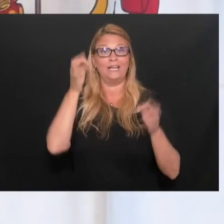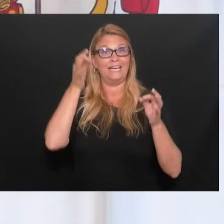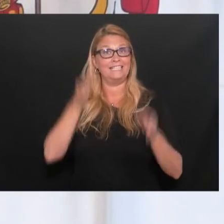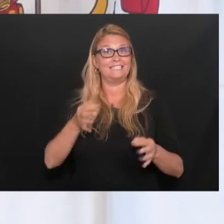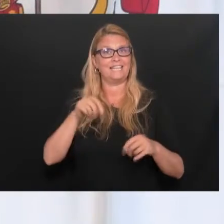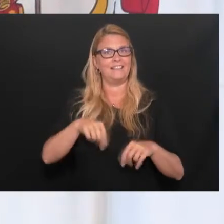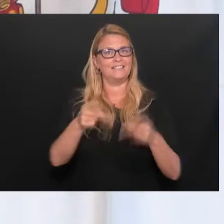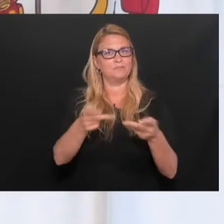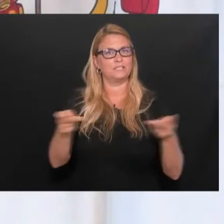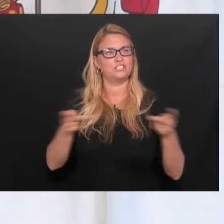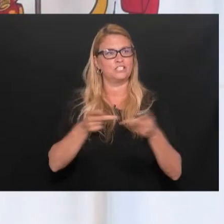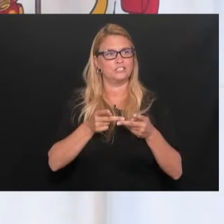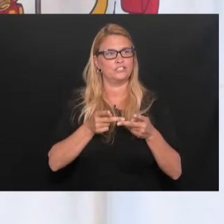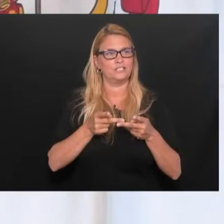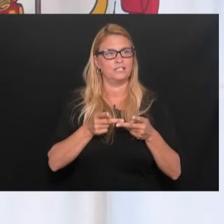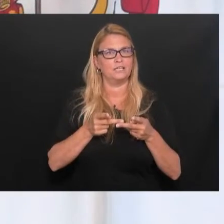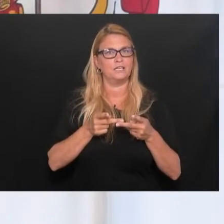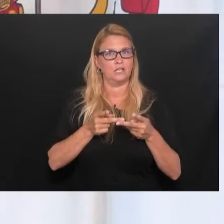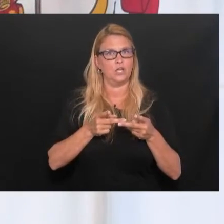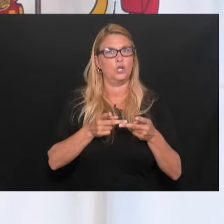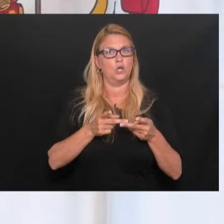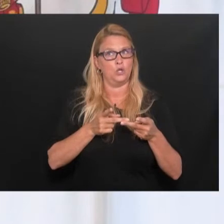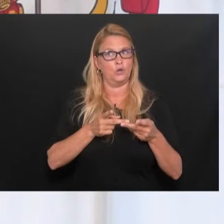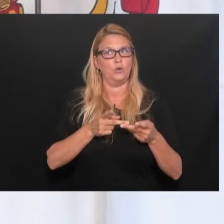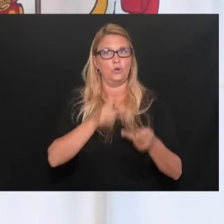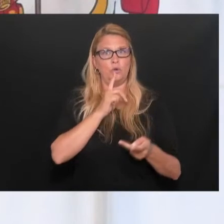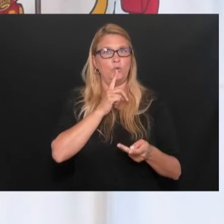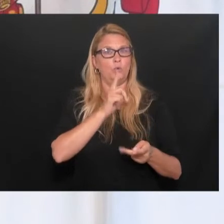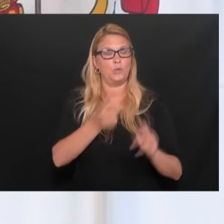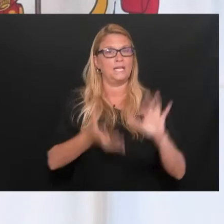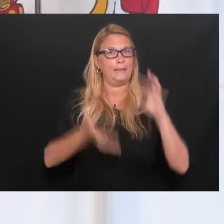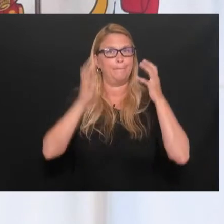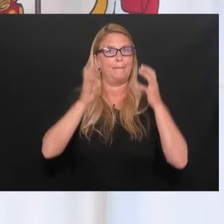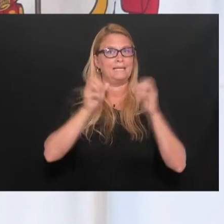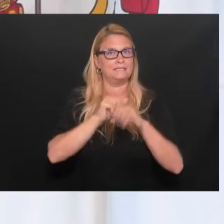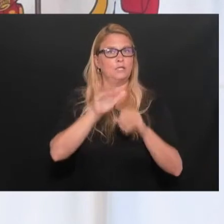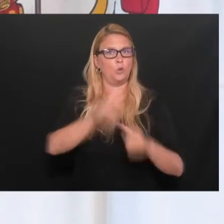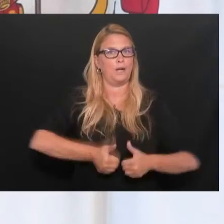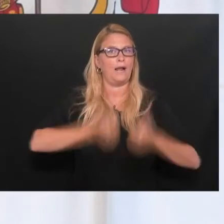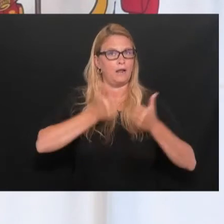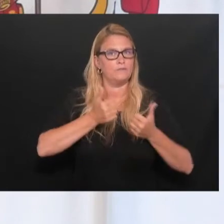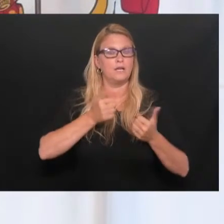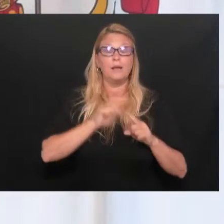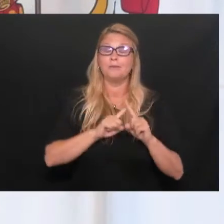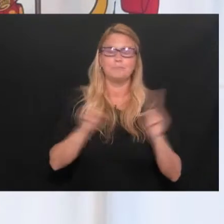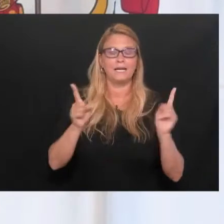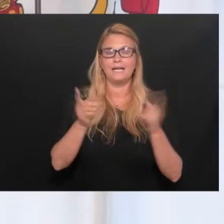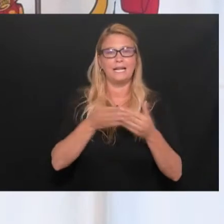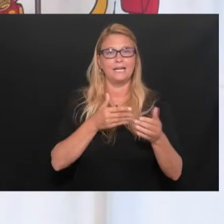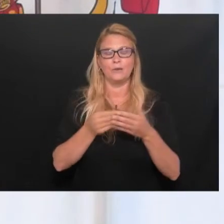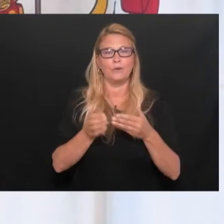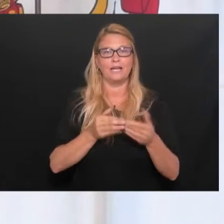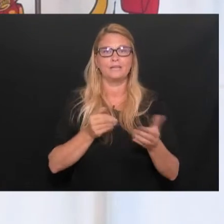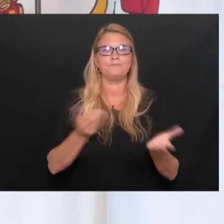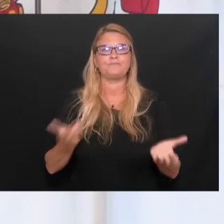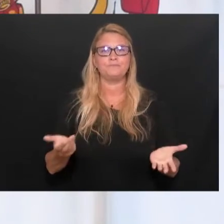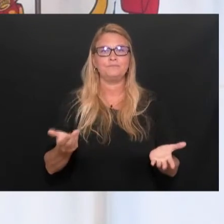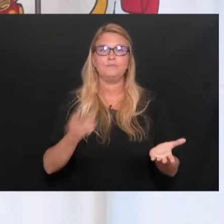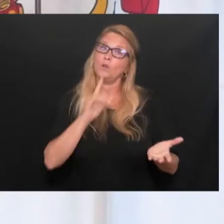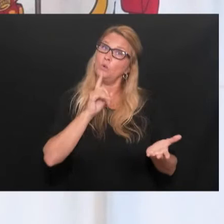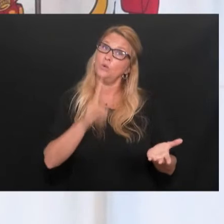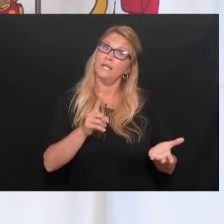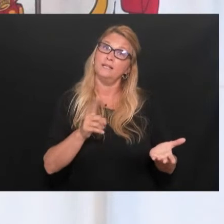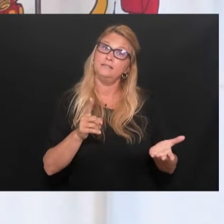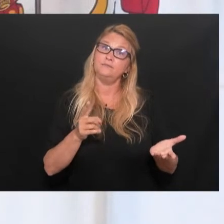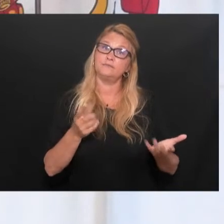position. Honest to God, it would have been the god-awfulest mess you've ever seen in your life. But with all that being said, really and truly,